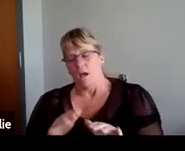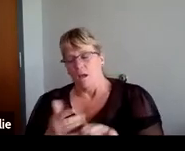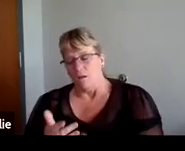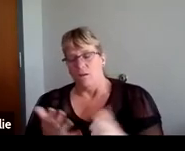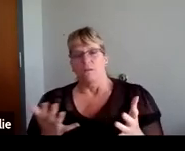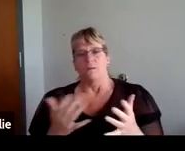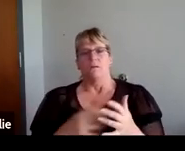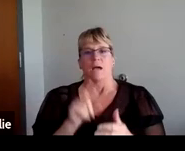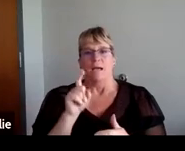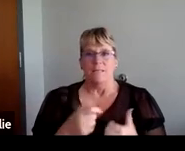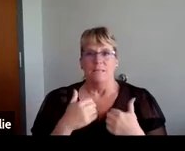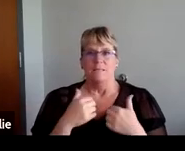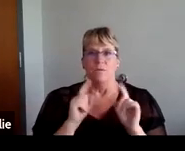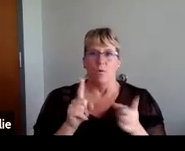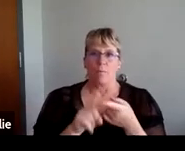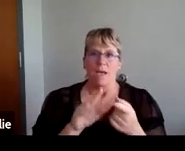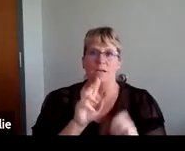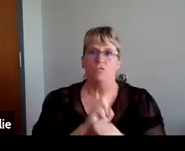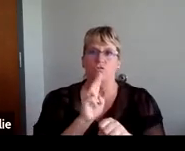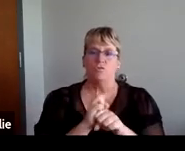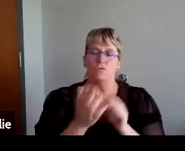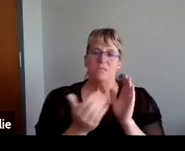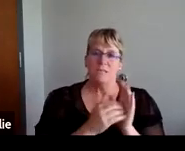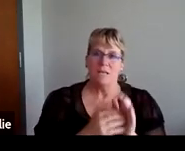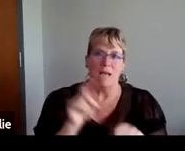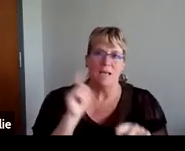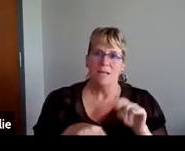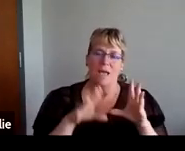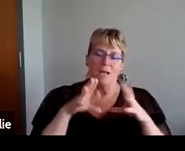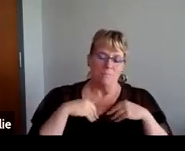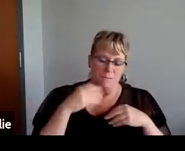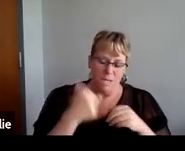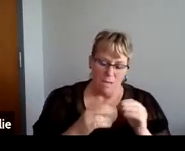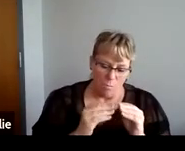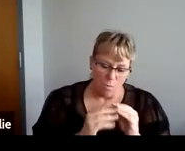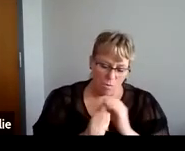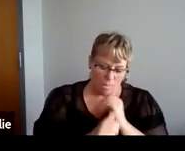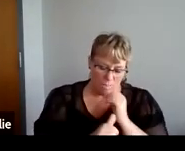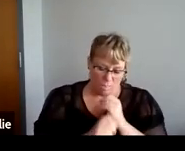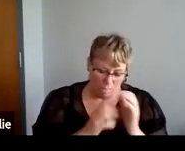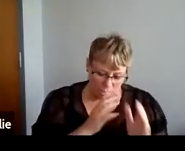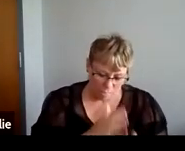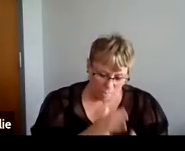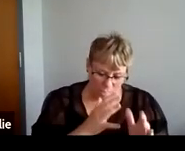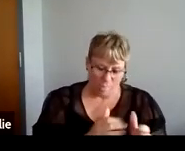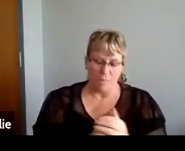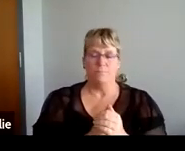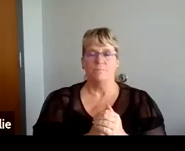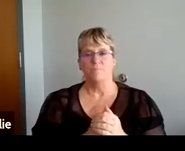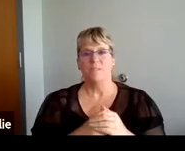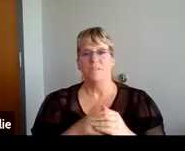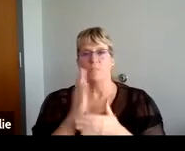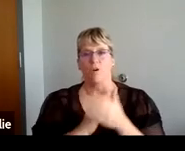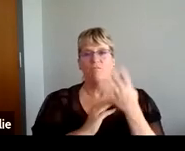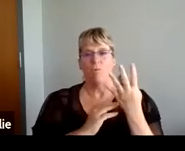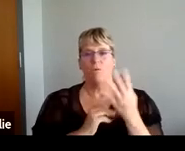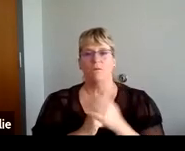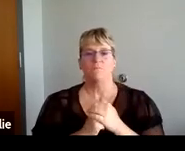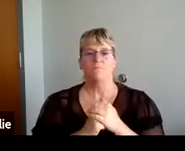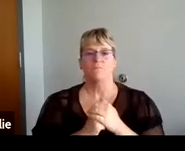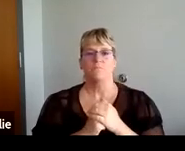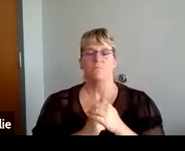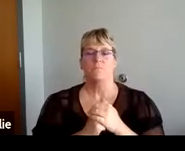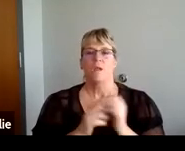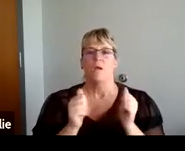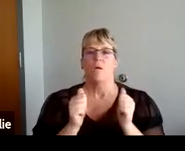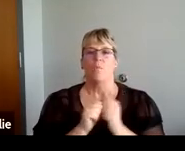this place so I can go back and use because I can't tolerate these feelings. Similarly, the alcohol benzodiazepine